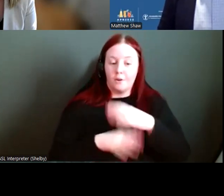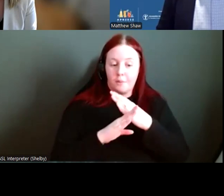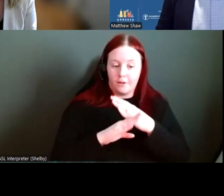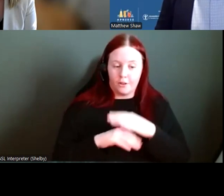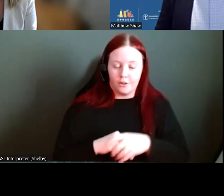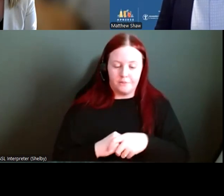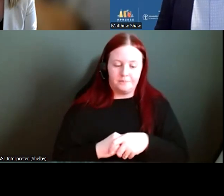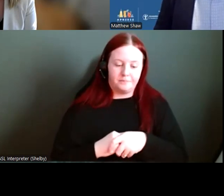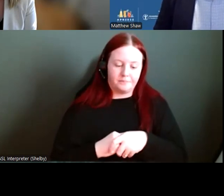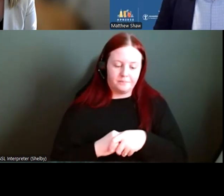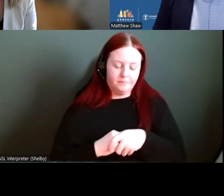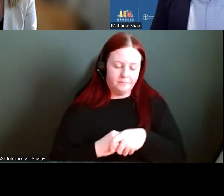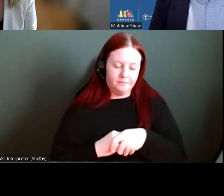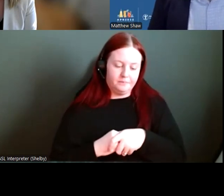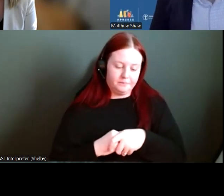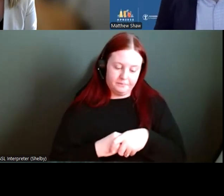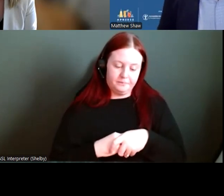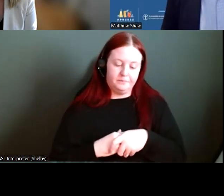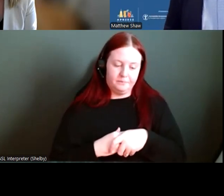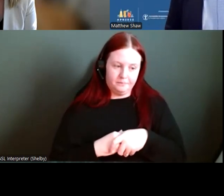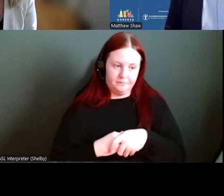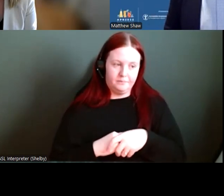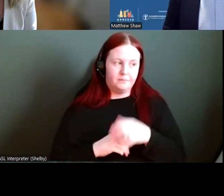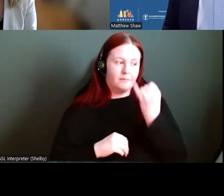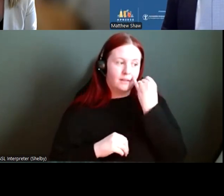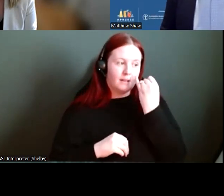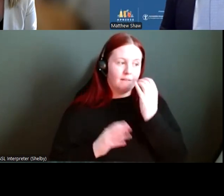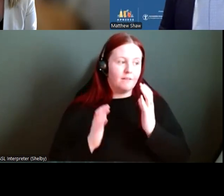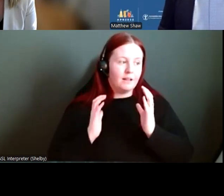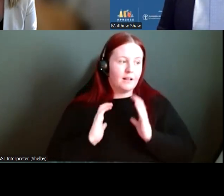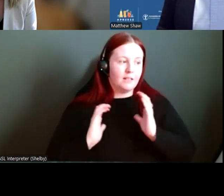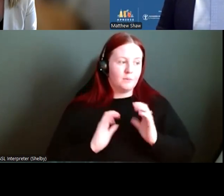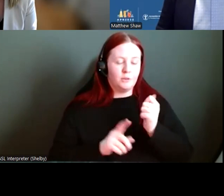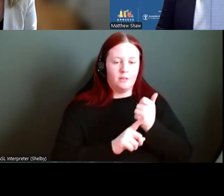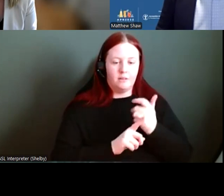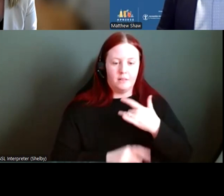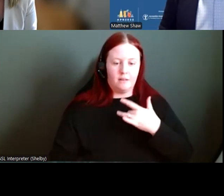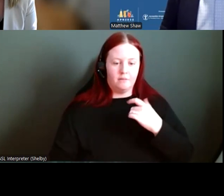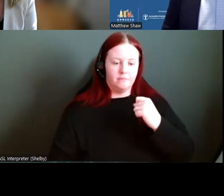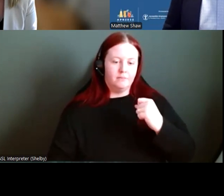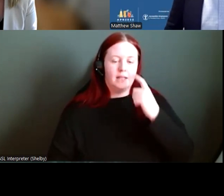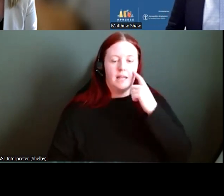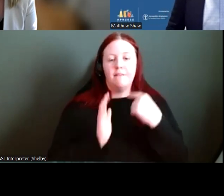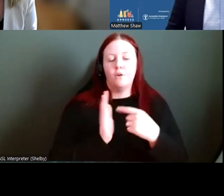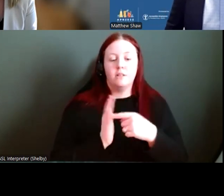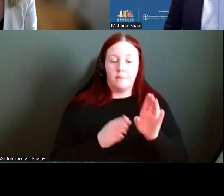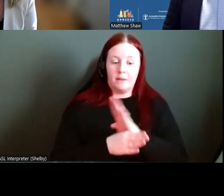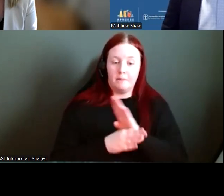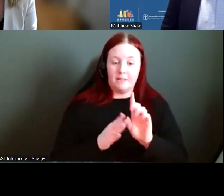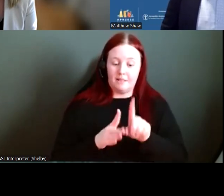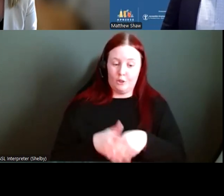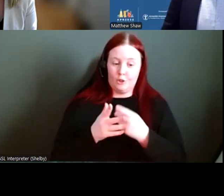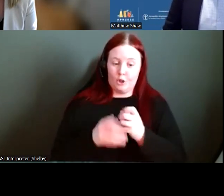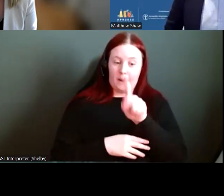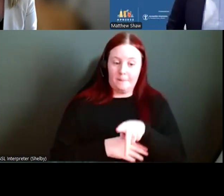a reluctance to hear the truth from the customer. If you're a startup, you will live or die on your ability to